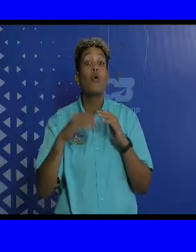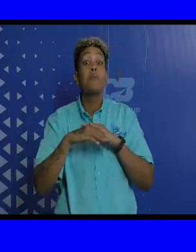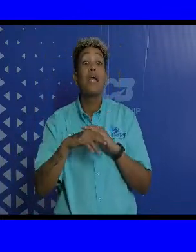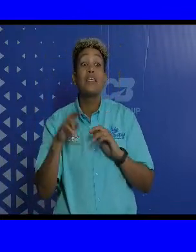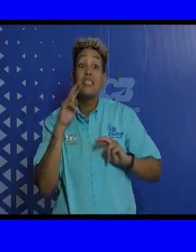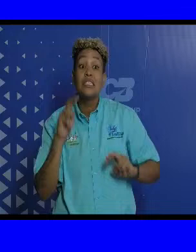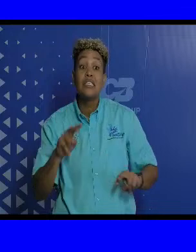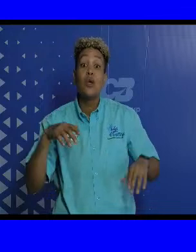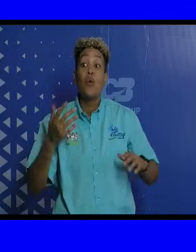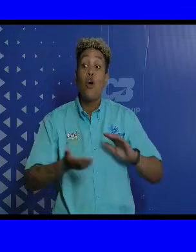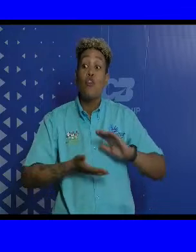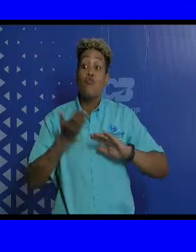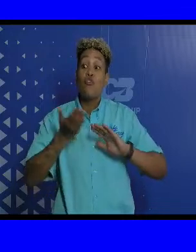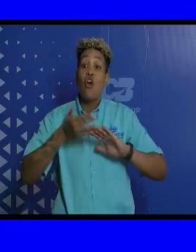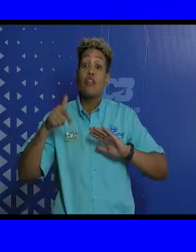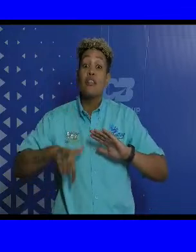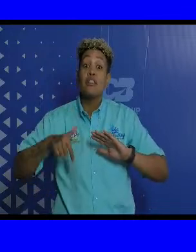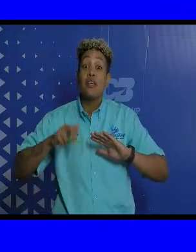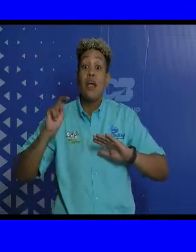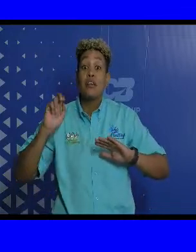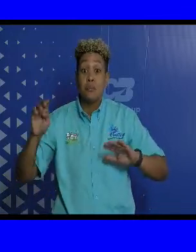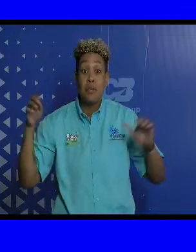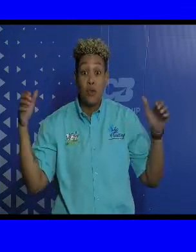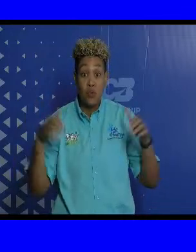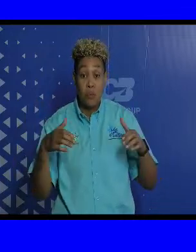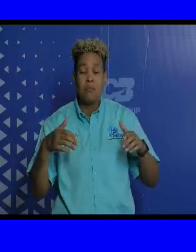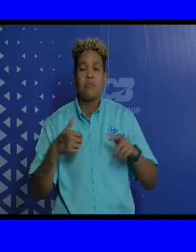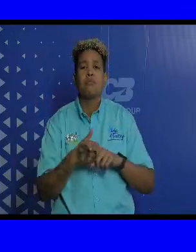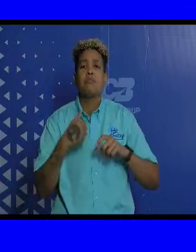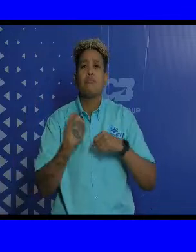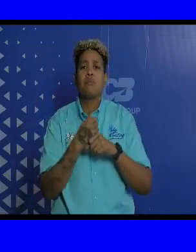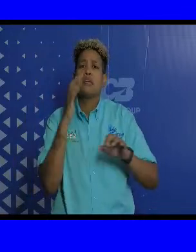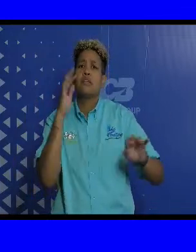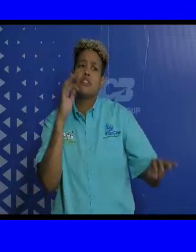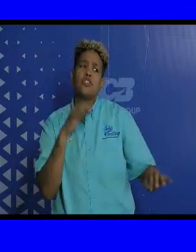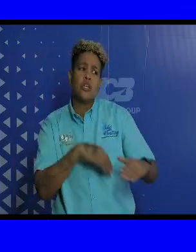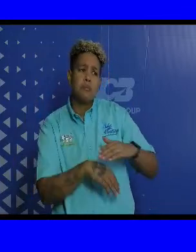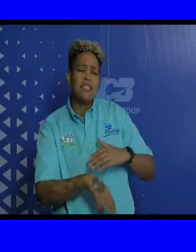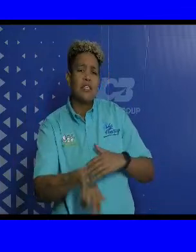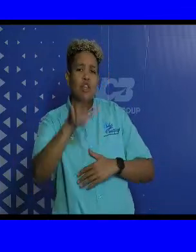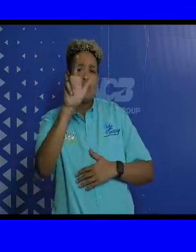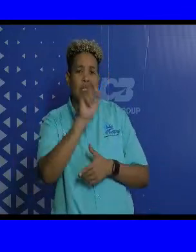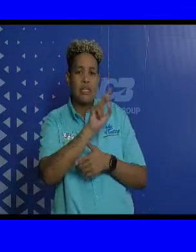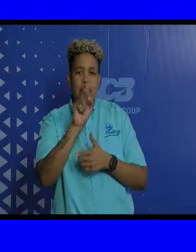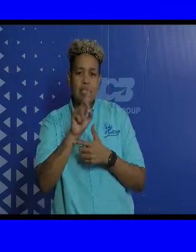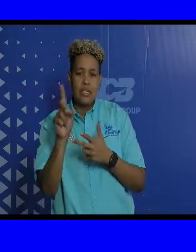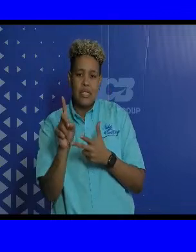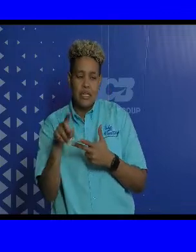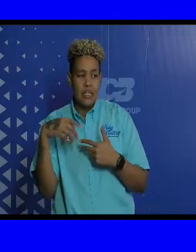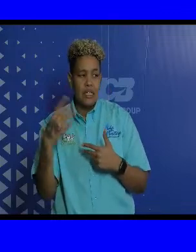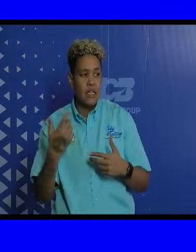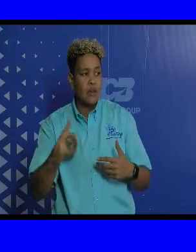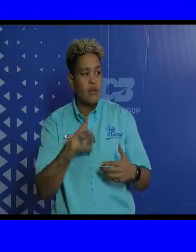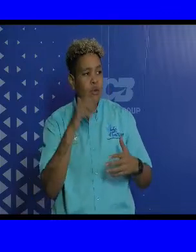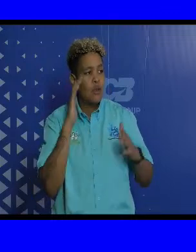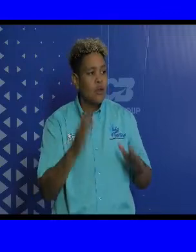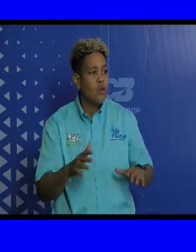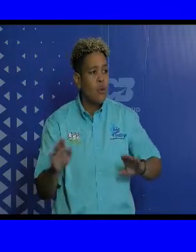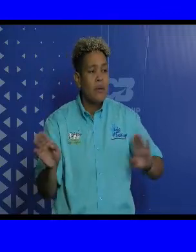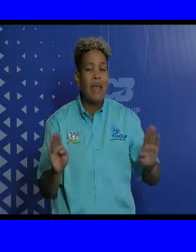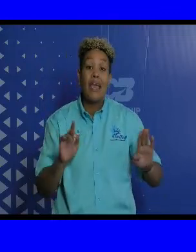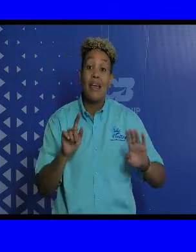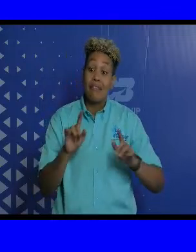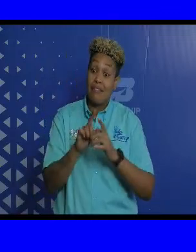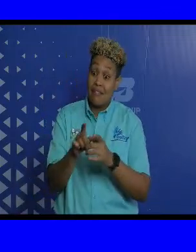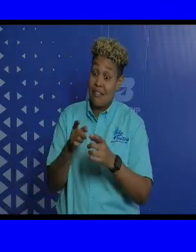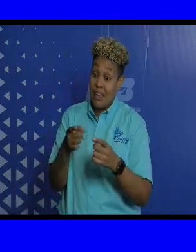to run this operation and make decisions based on the 3 Ds. We will behave in such a